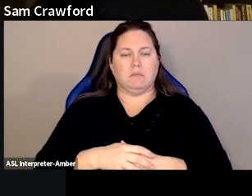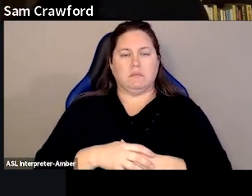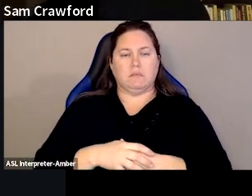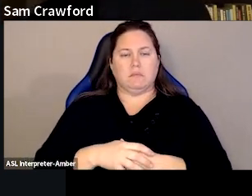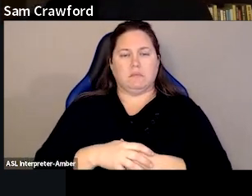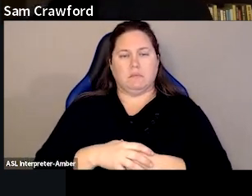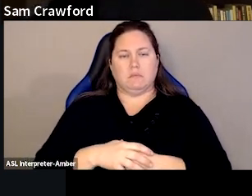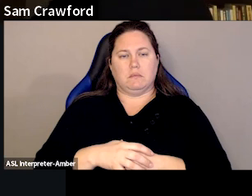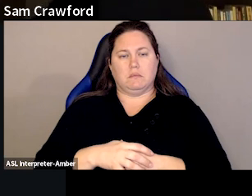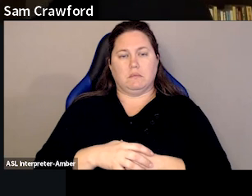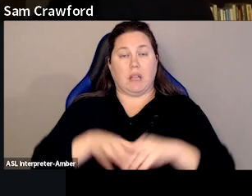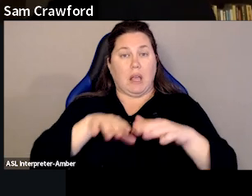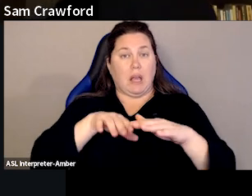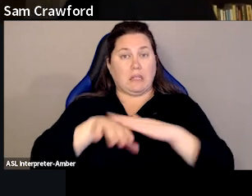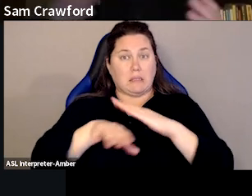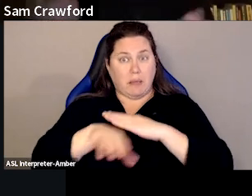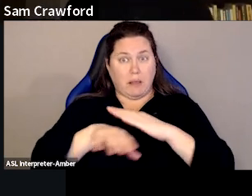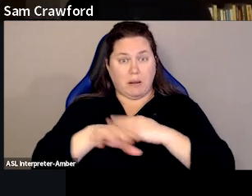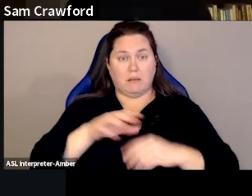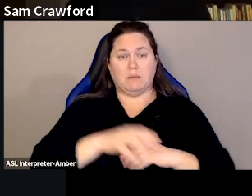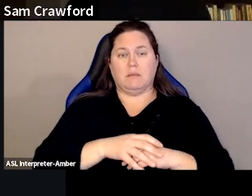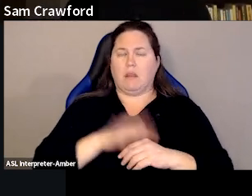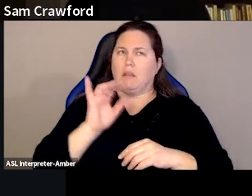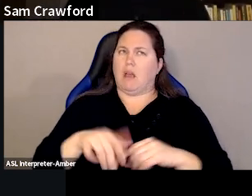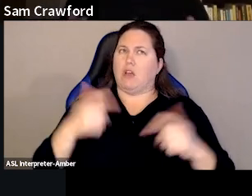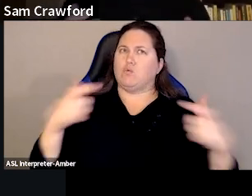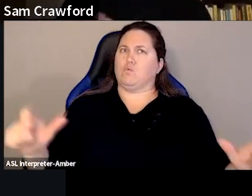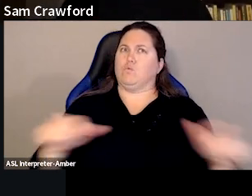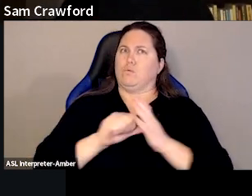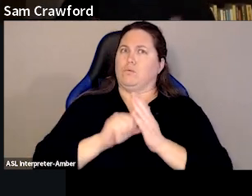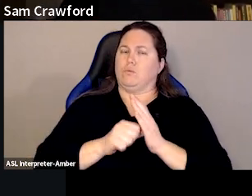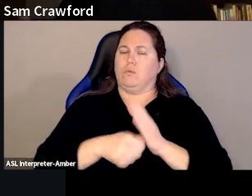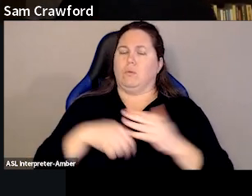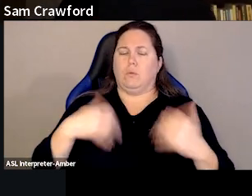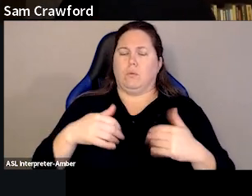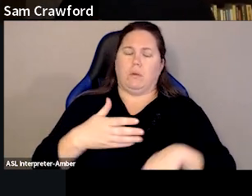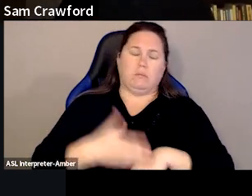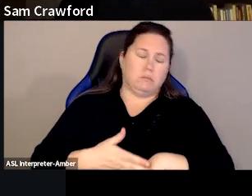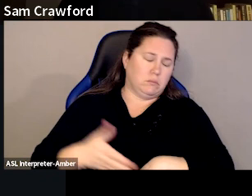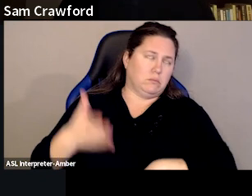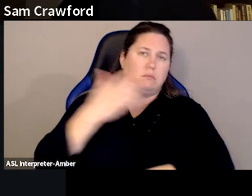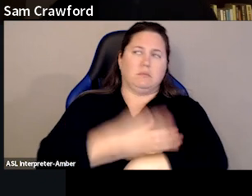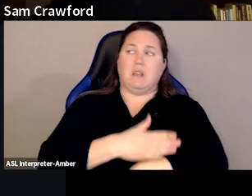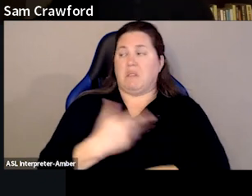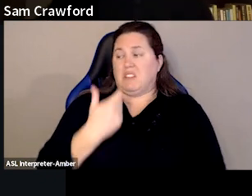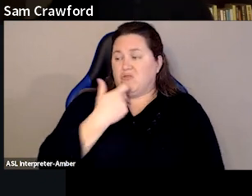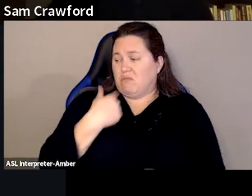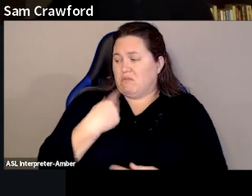Then we've got accessibility. So this is a huge one, and it's come on leaps and bounds in just the past few